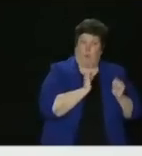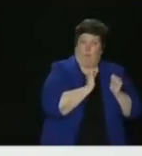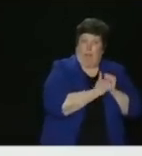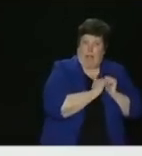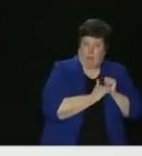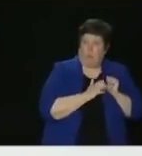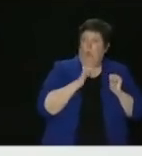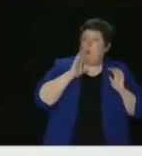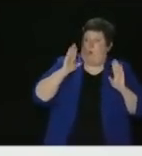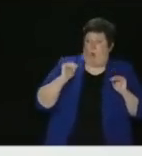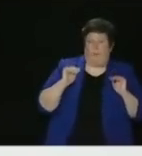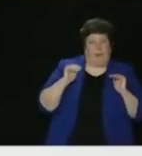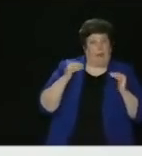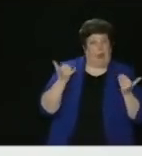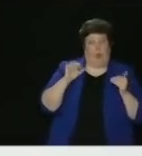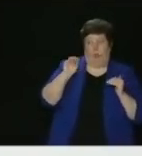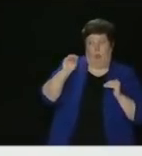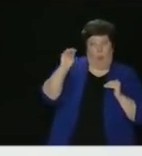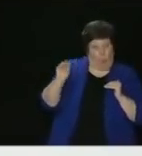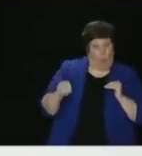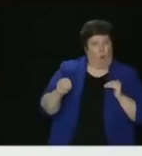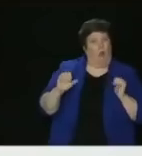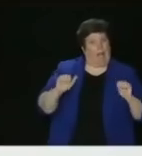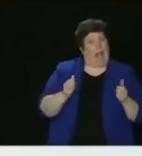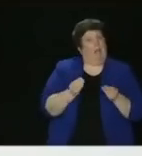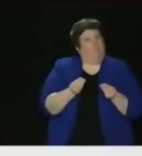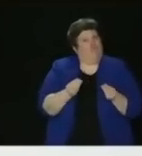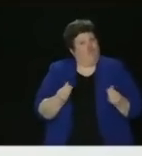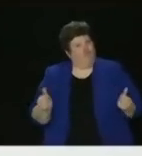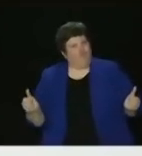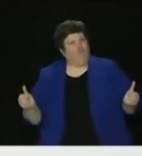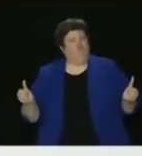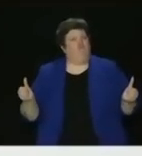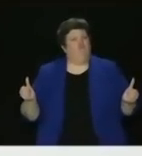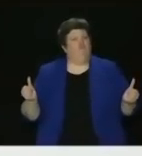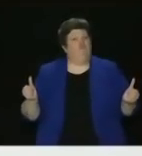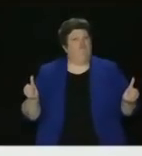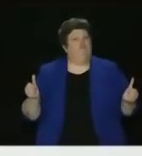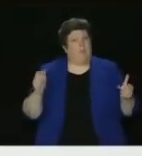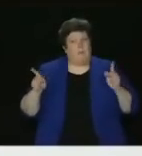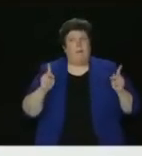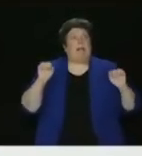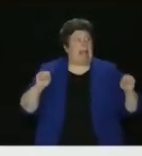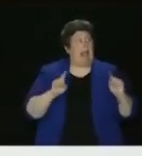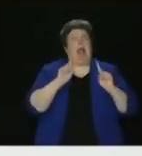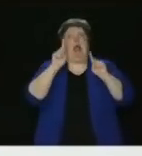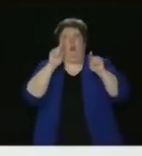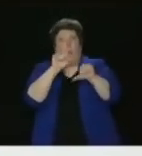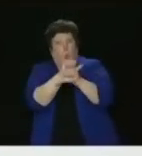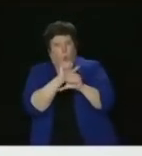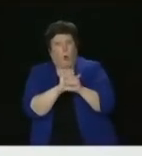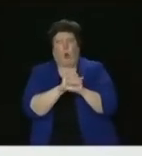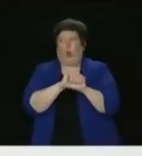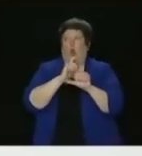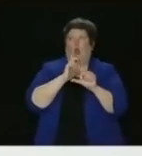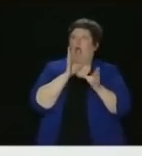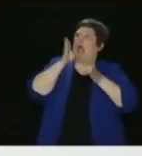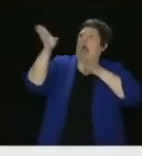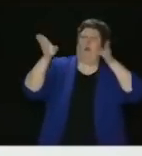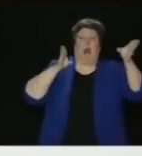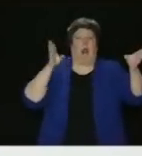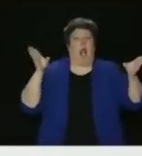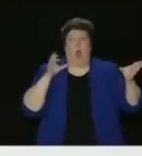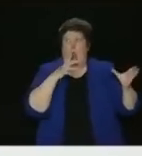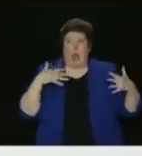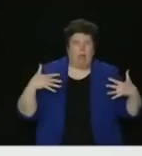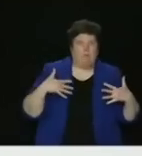city of Ottawa and allow residents to get back to their lives. The measures that we put forward today around empowering banks